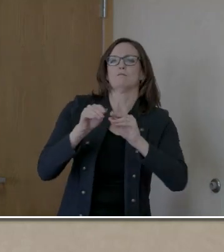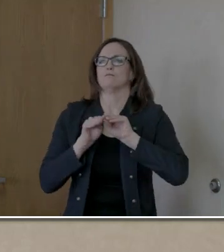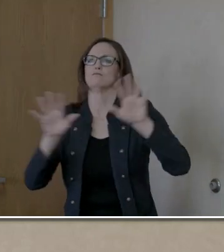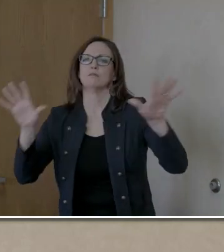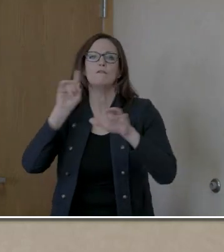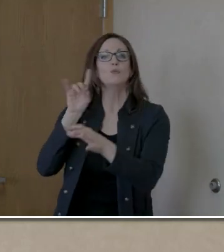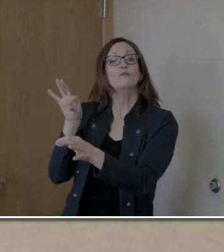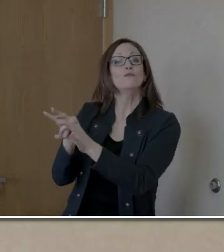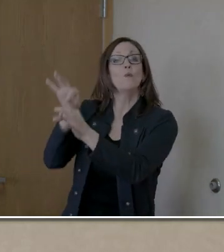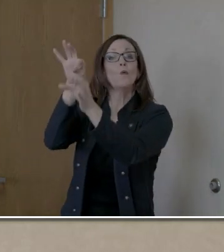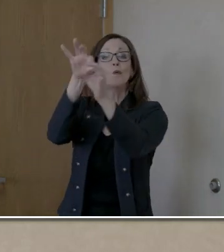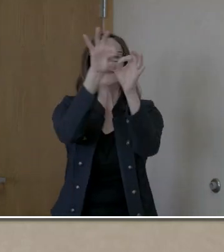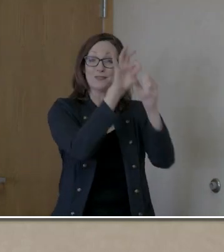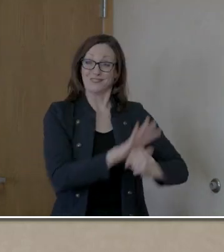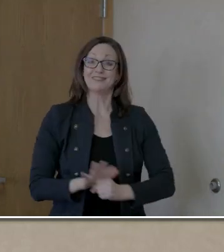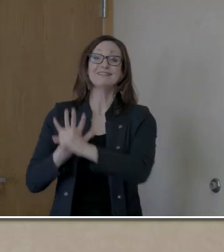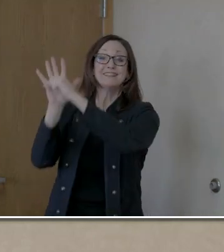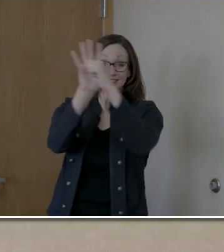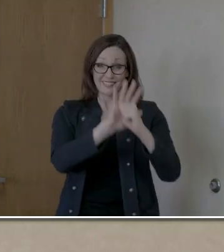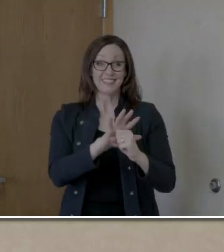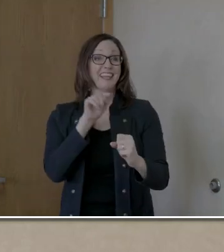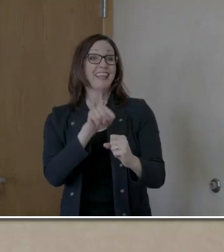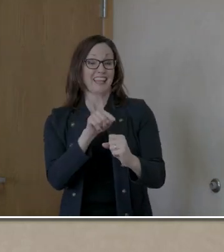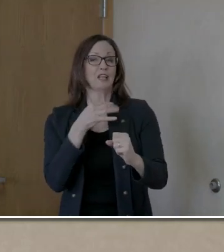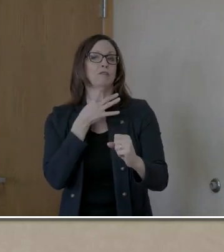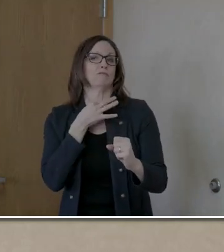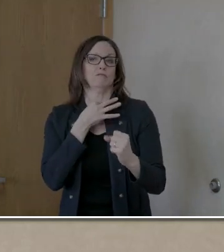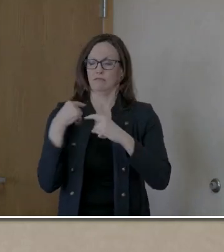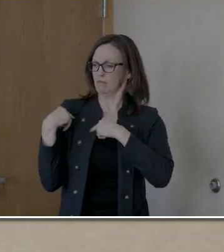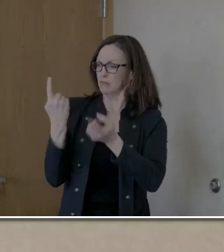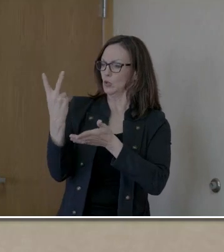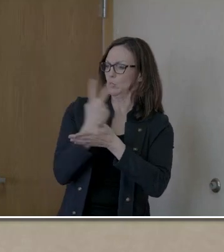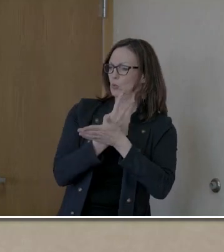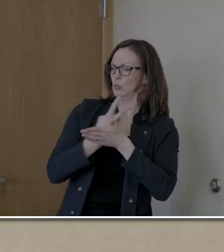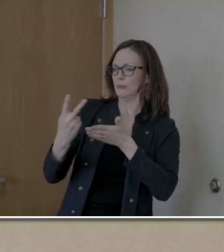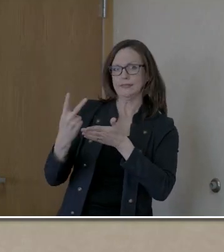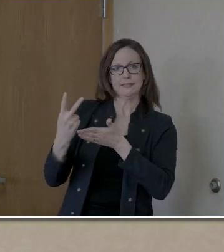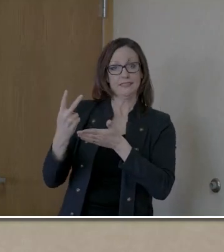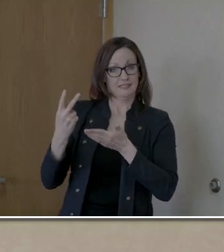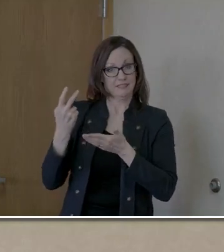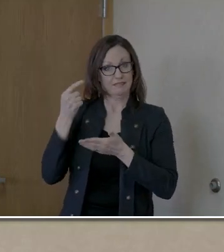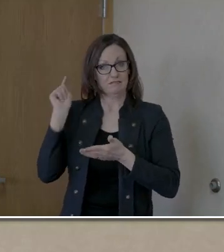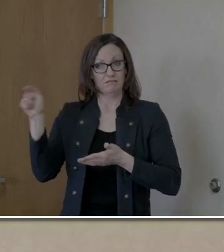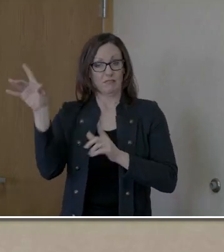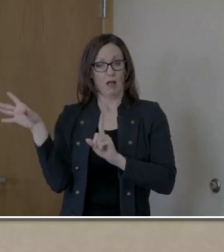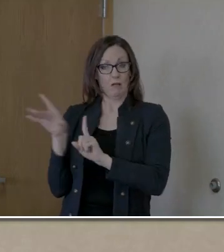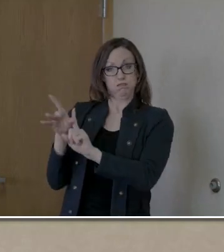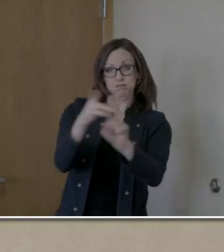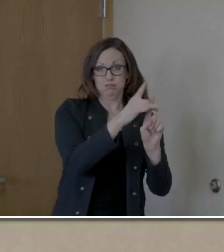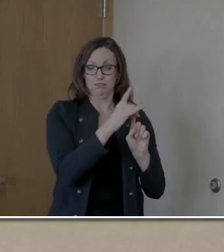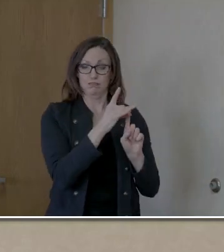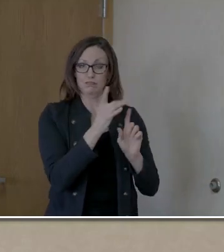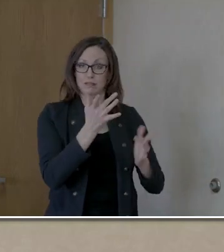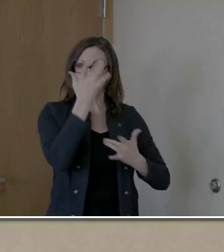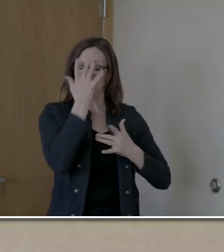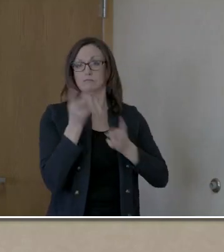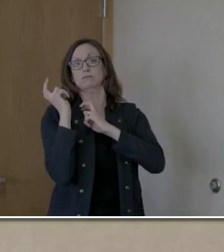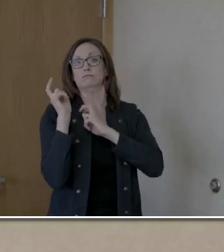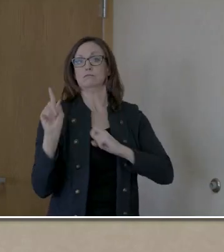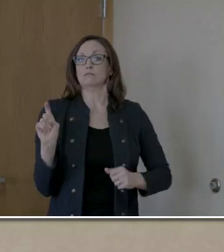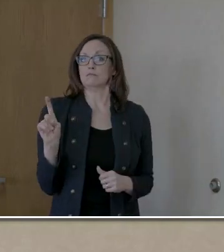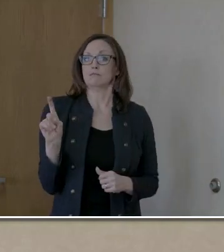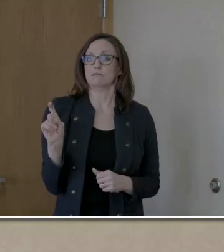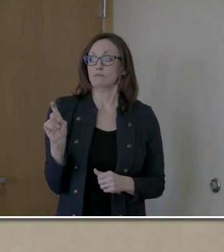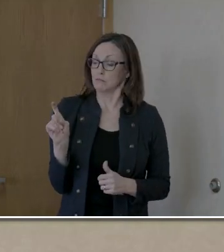positive cases of COVID across the National Guard. Because of the sensitive medical nature, I'm not at liberty to talk about